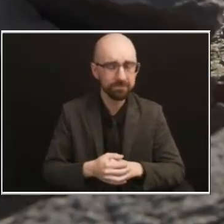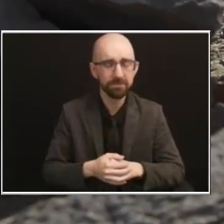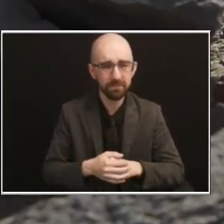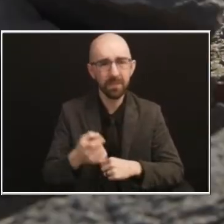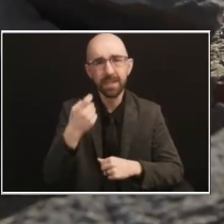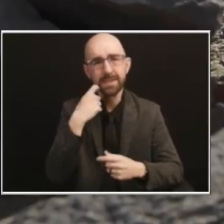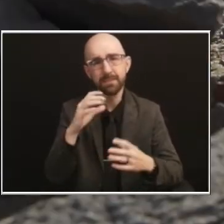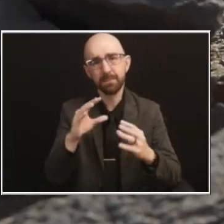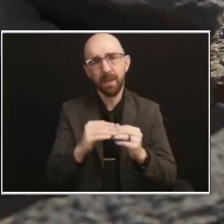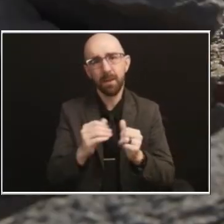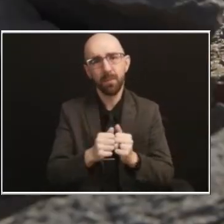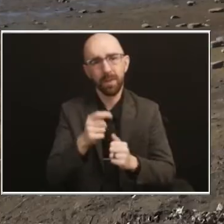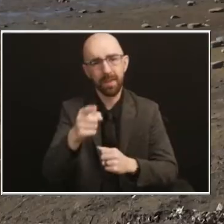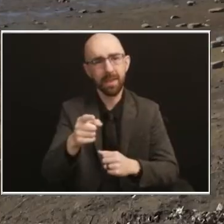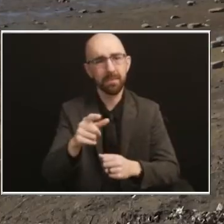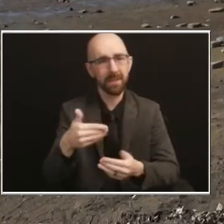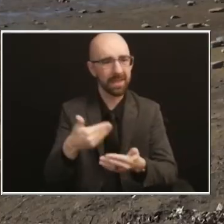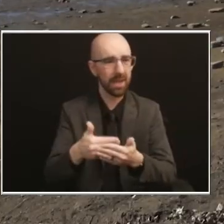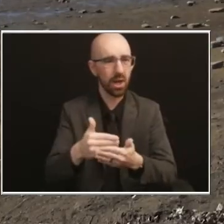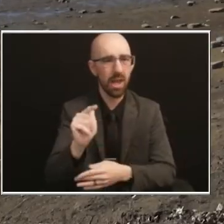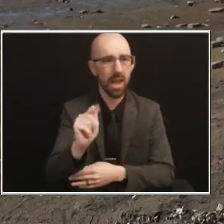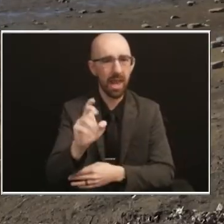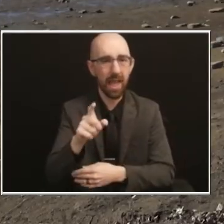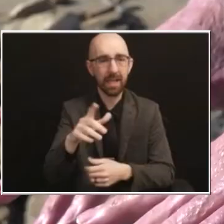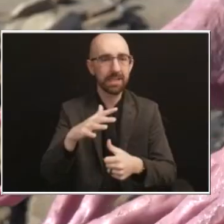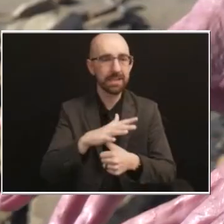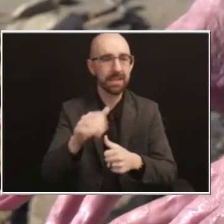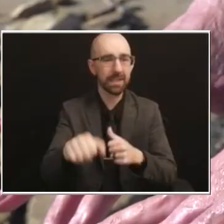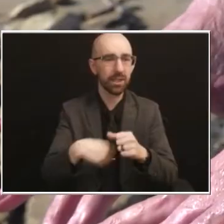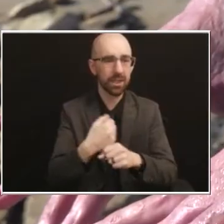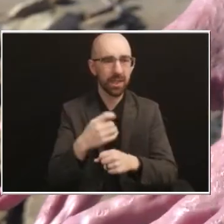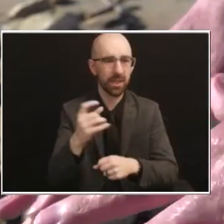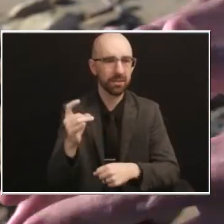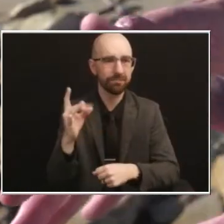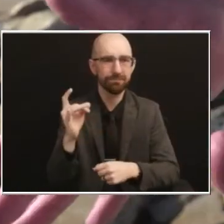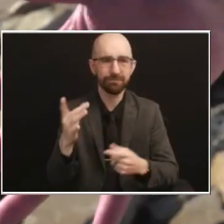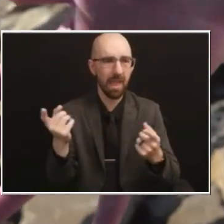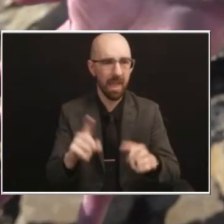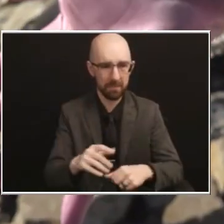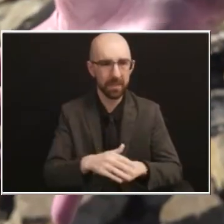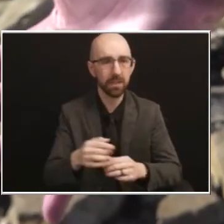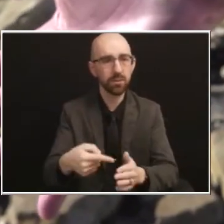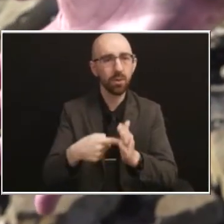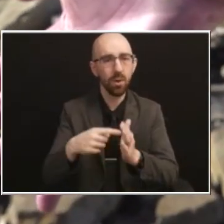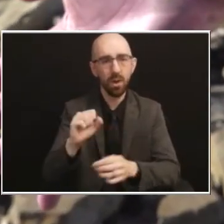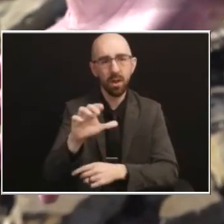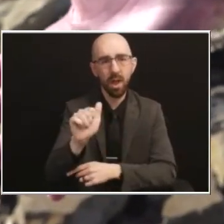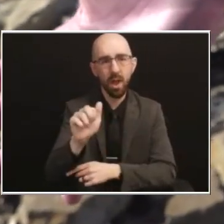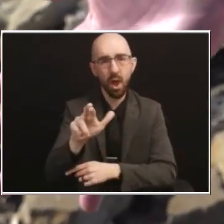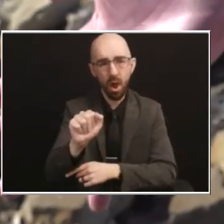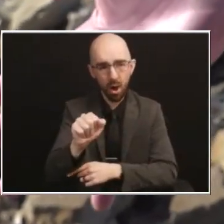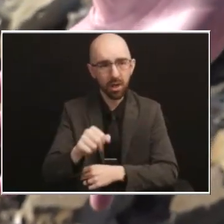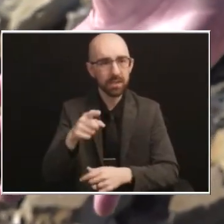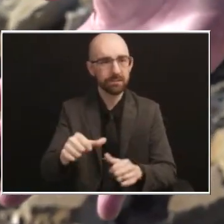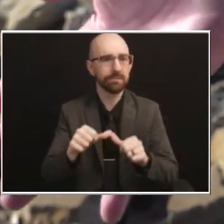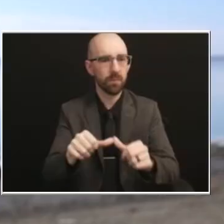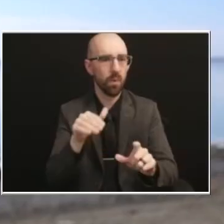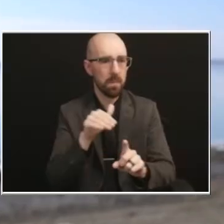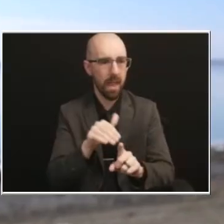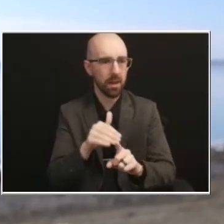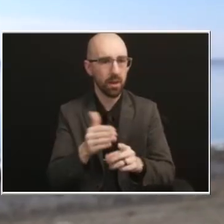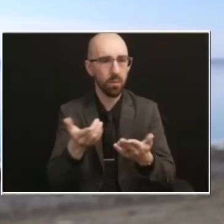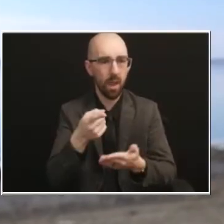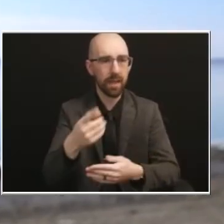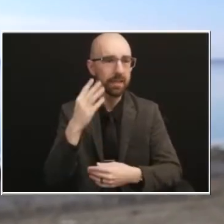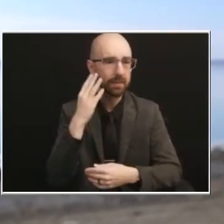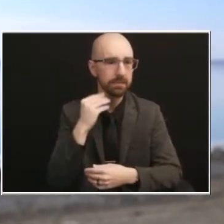back near the lake where his senior year took that awful turn. He showed us his scars, a lasting reminder of what he's been through